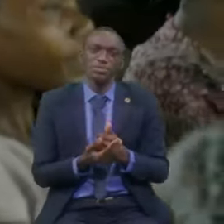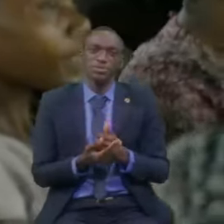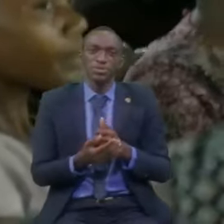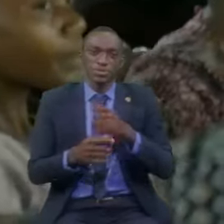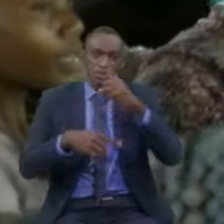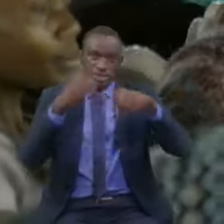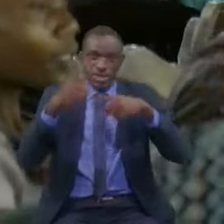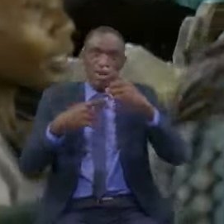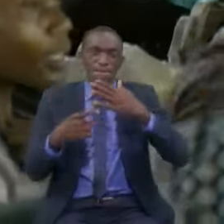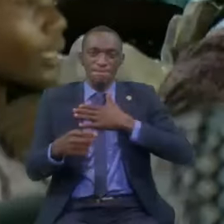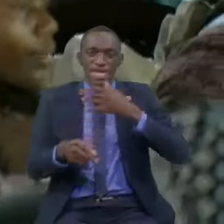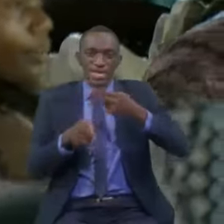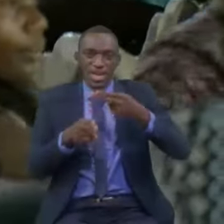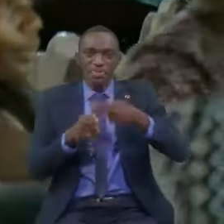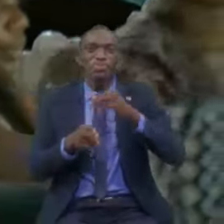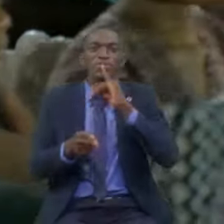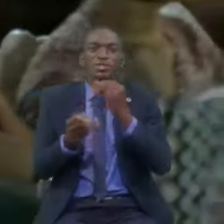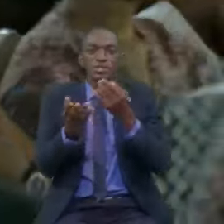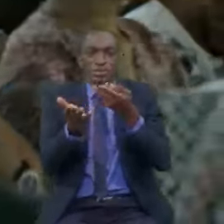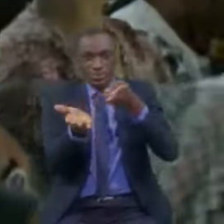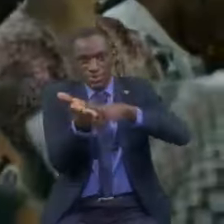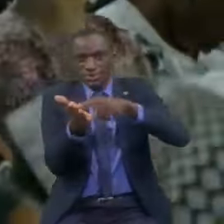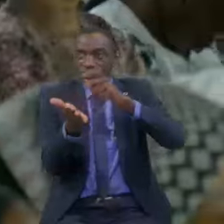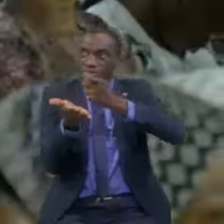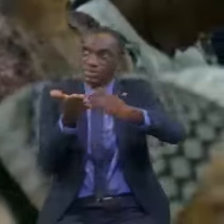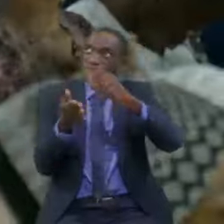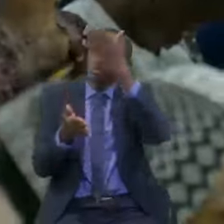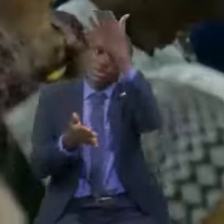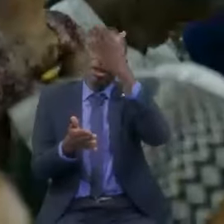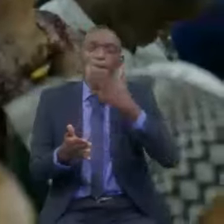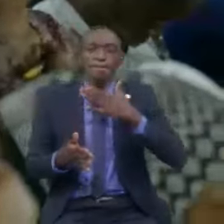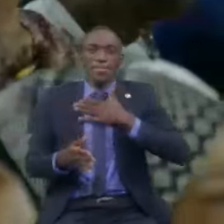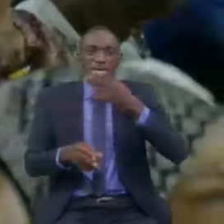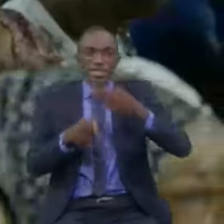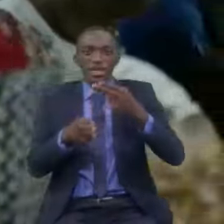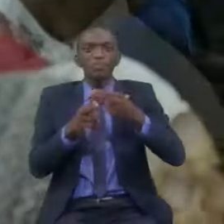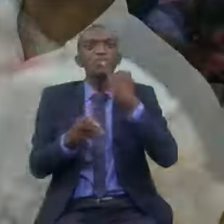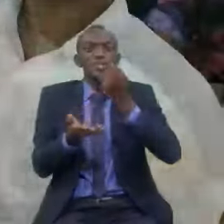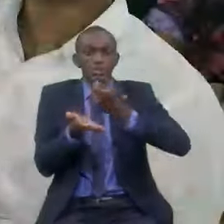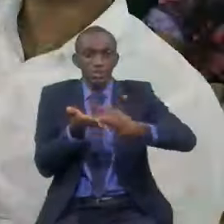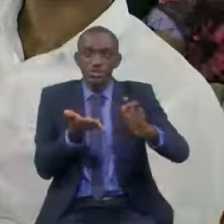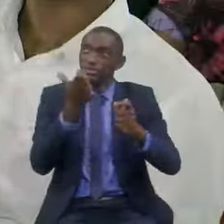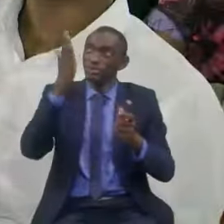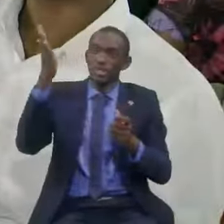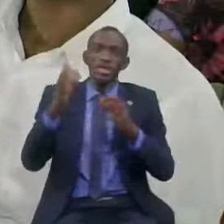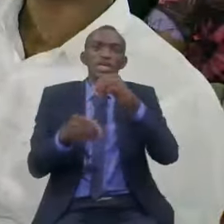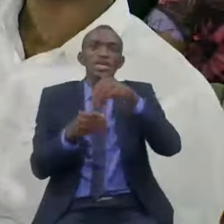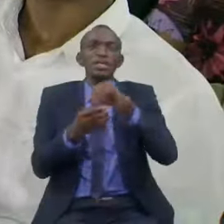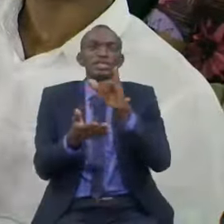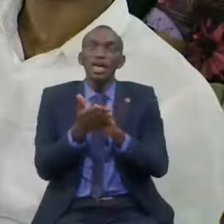there. My name is written there in that book, white